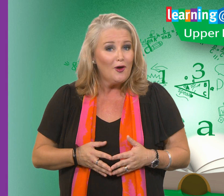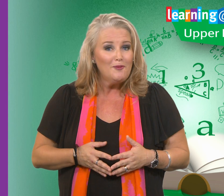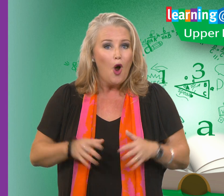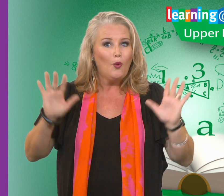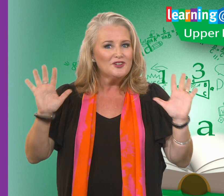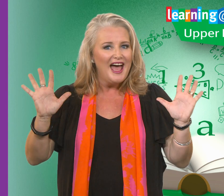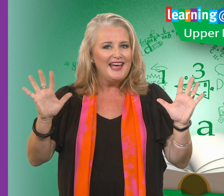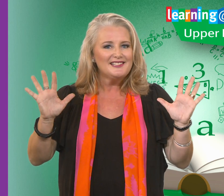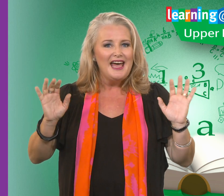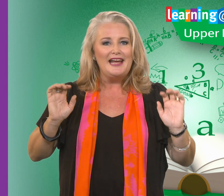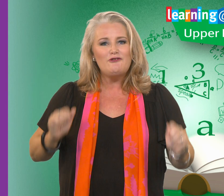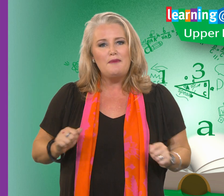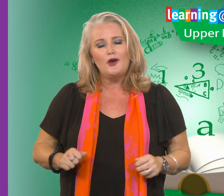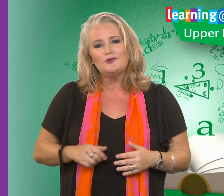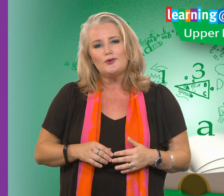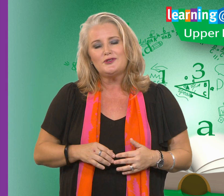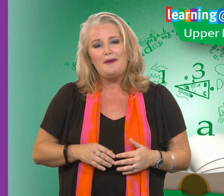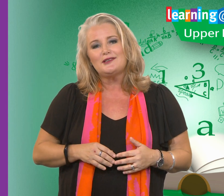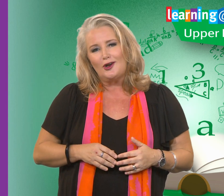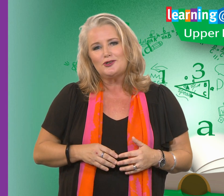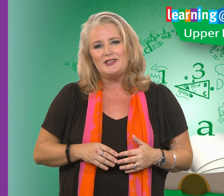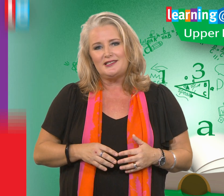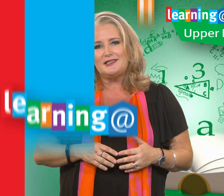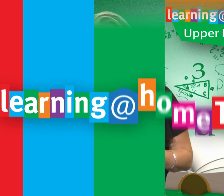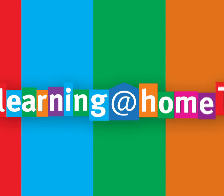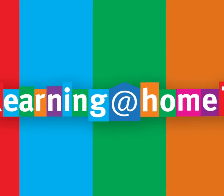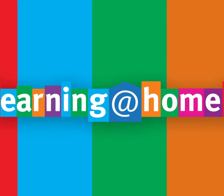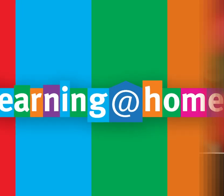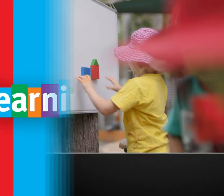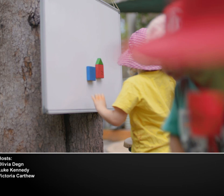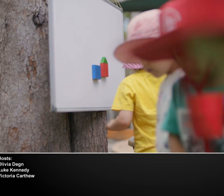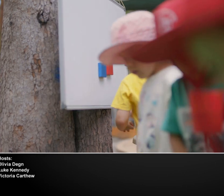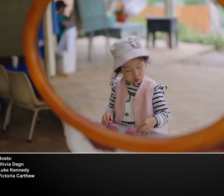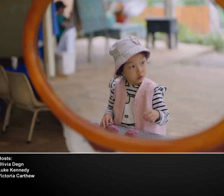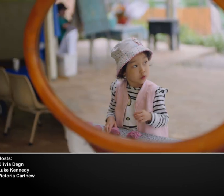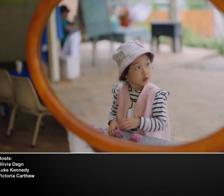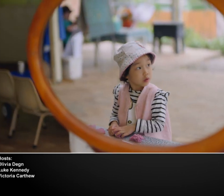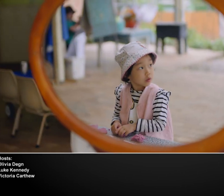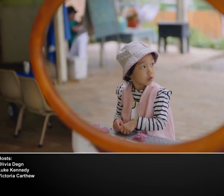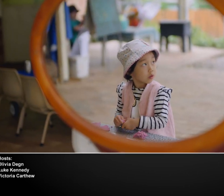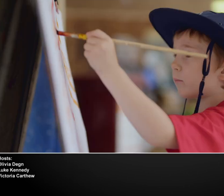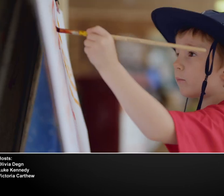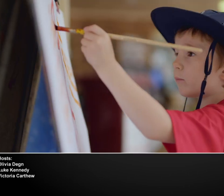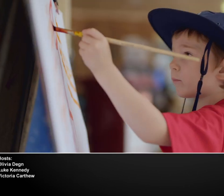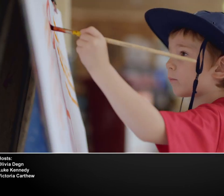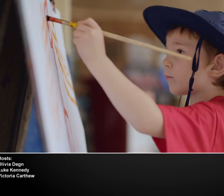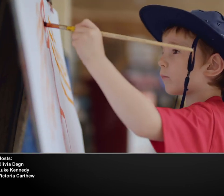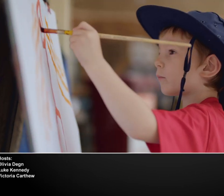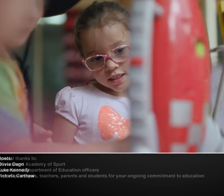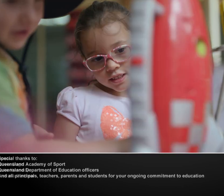at home, wash your hands, and to remember those rules about social distancing. Have a great day. We'll see you soon.